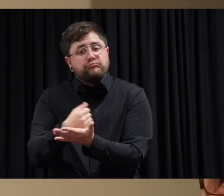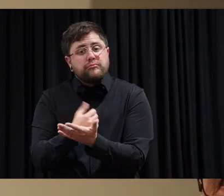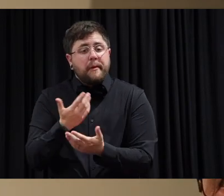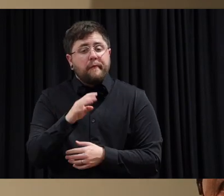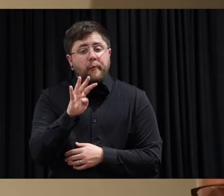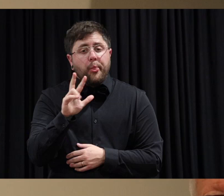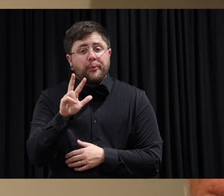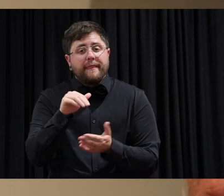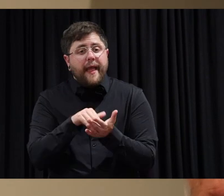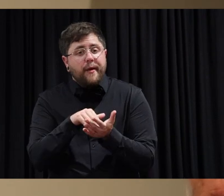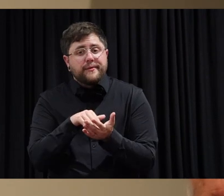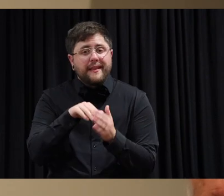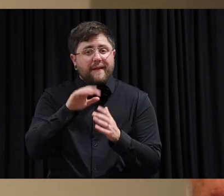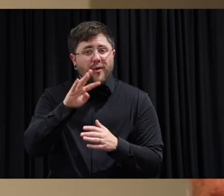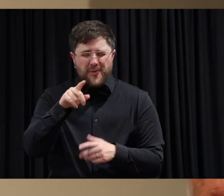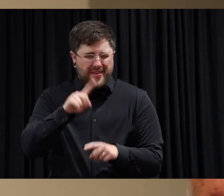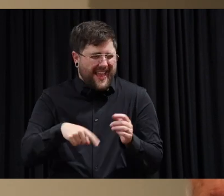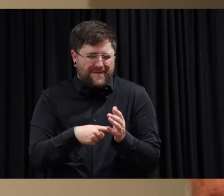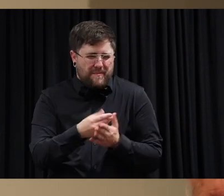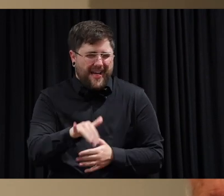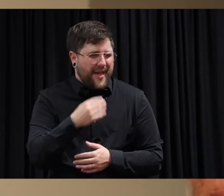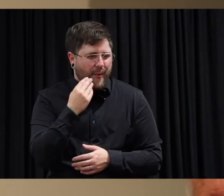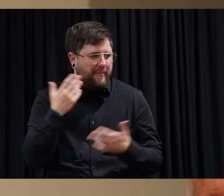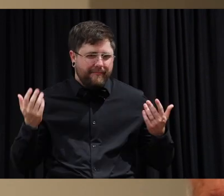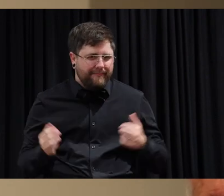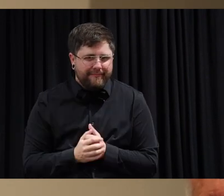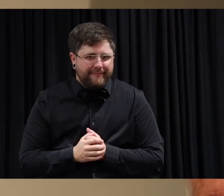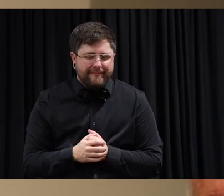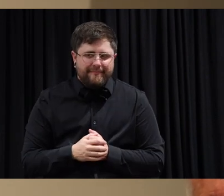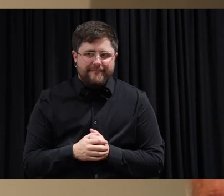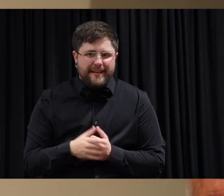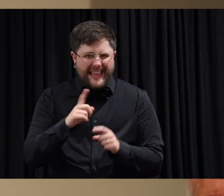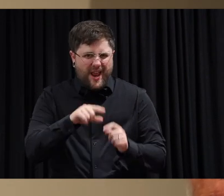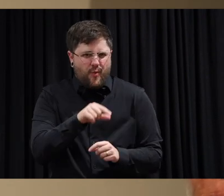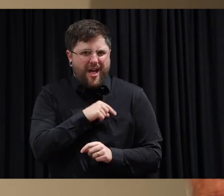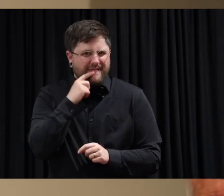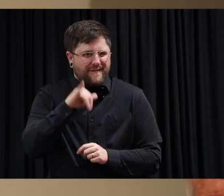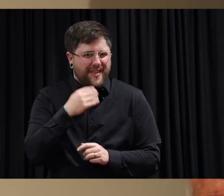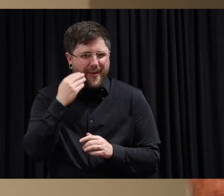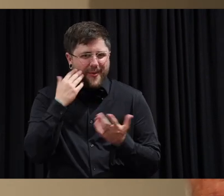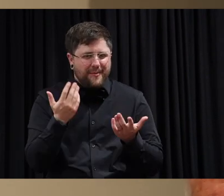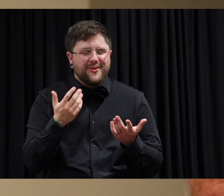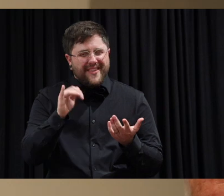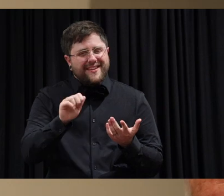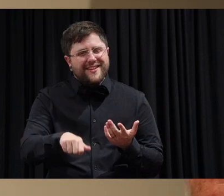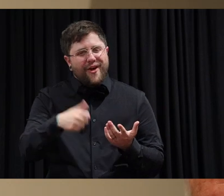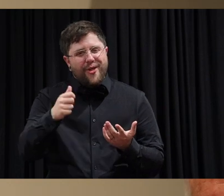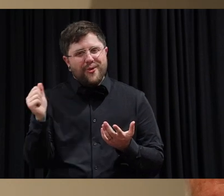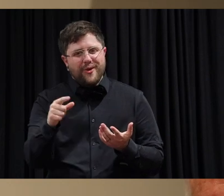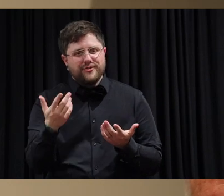than $43,000 a year, you can't afford to get the home. So, or qualify for the home. So there's the other question